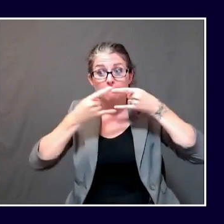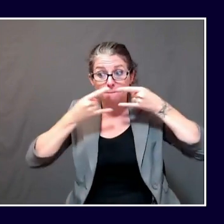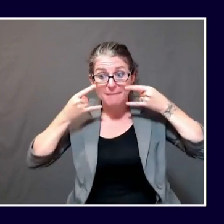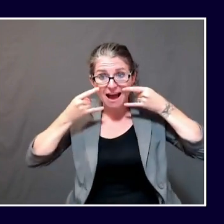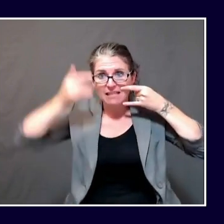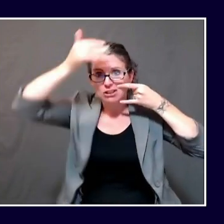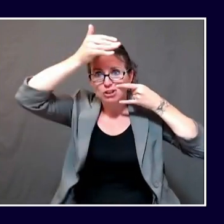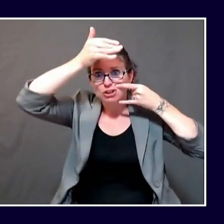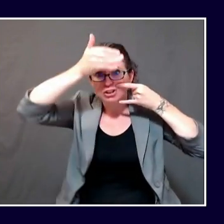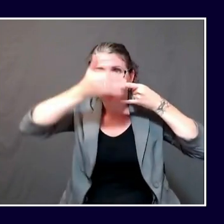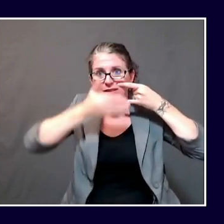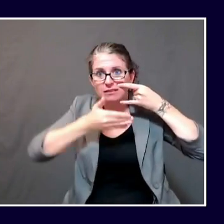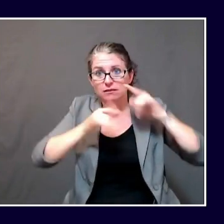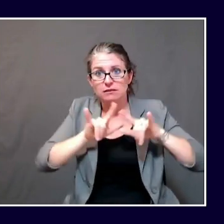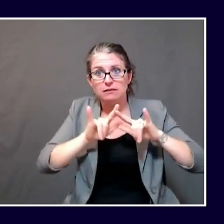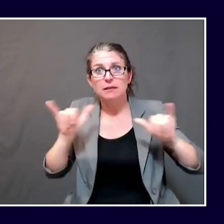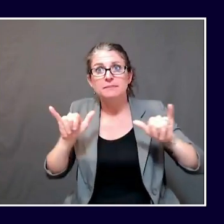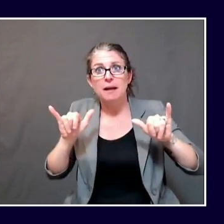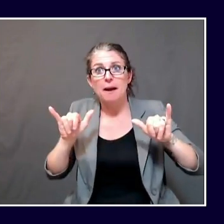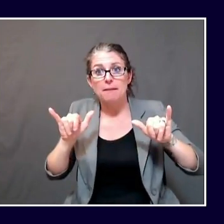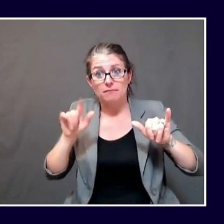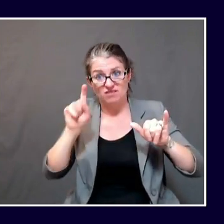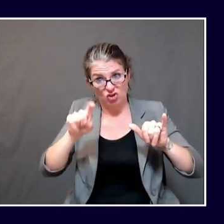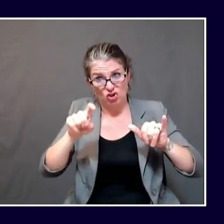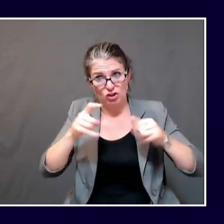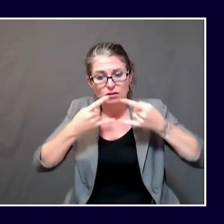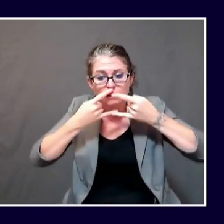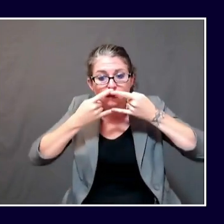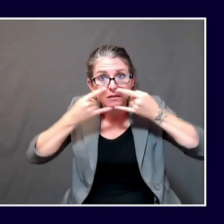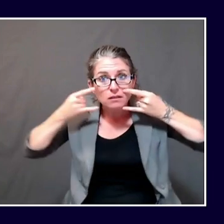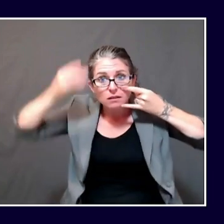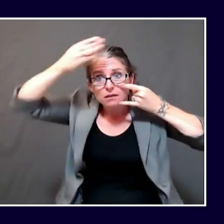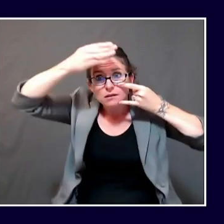adequately, can they be a substitution for face masks?